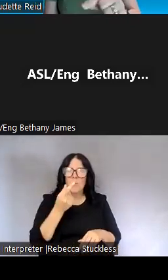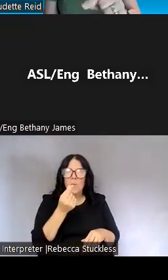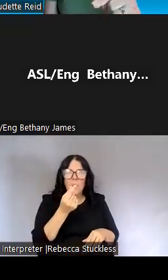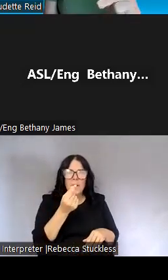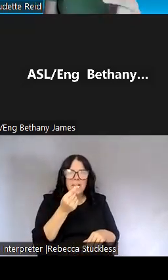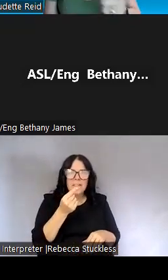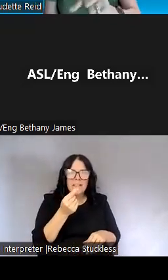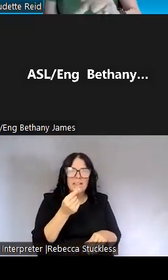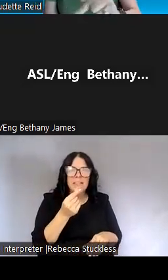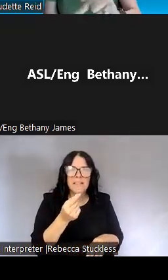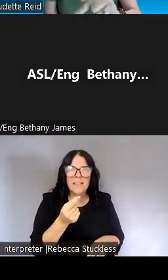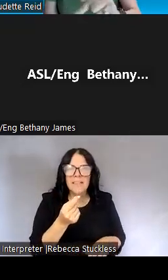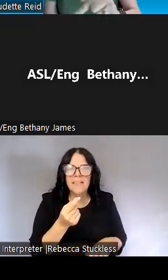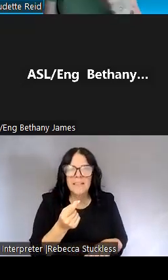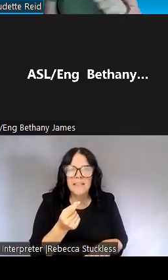the